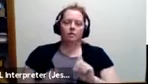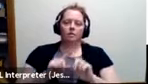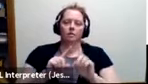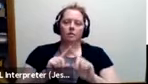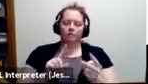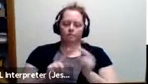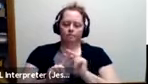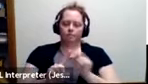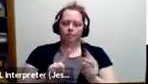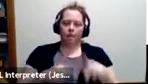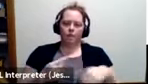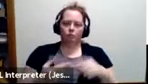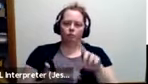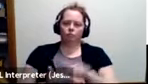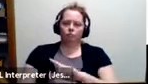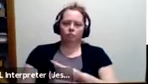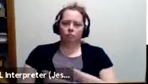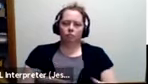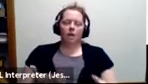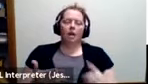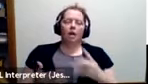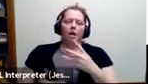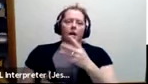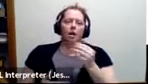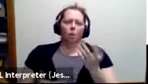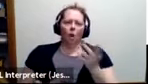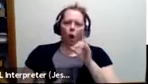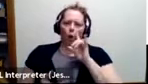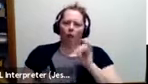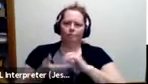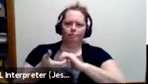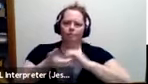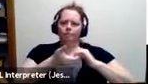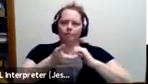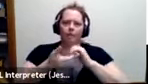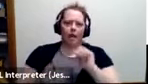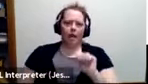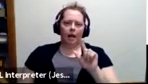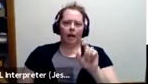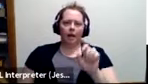what being an ally or an accomplice looks like for trans and non-binary folk.